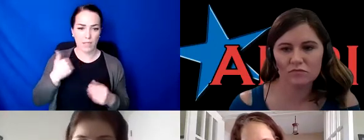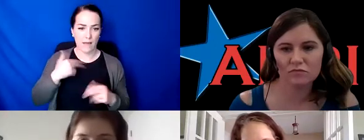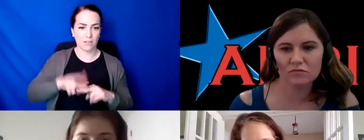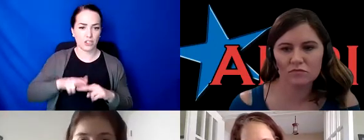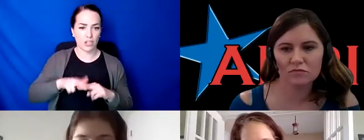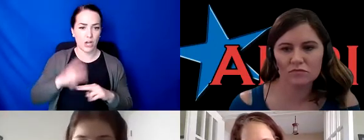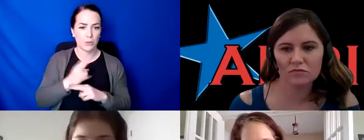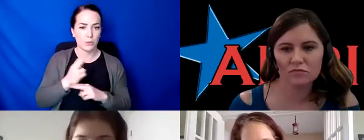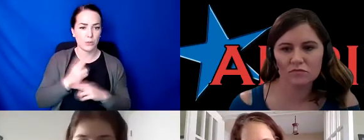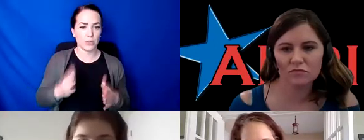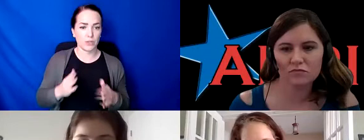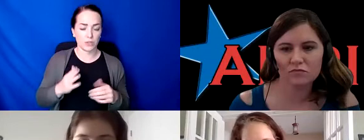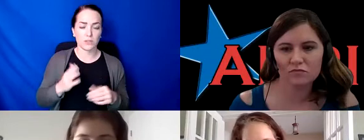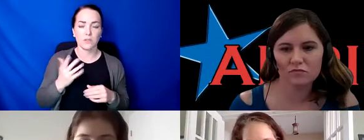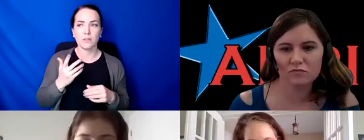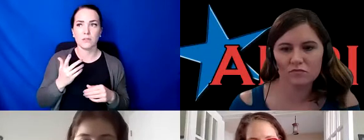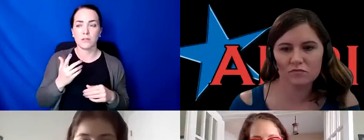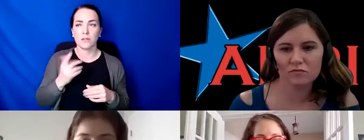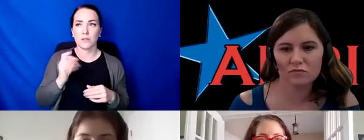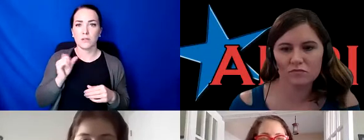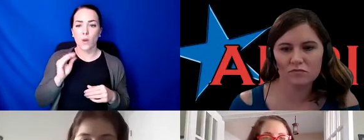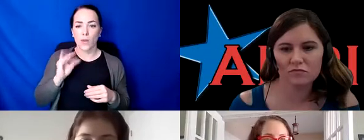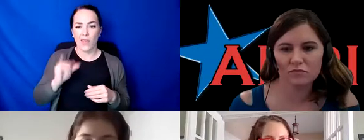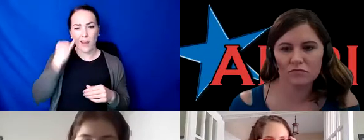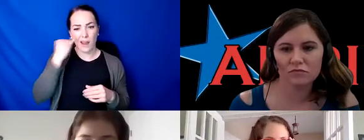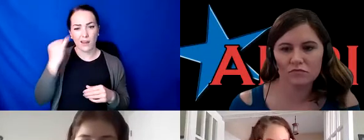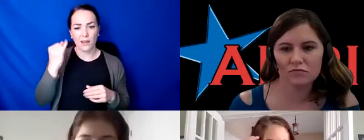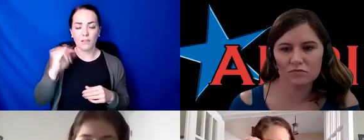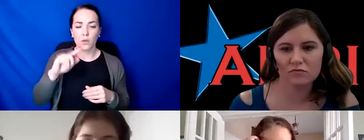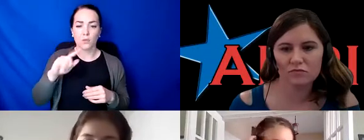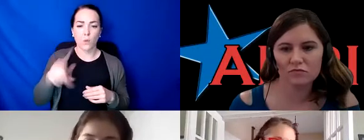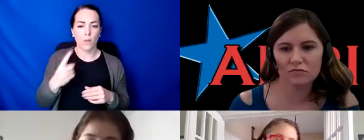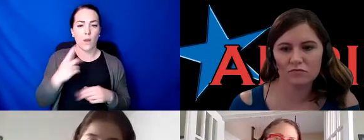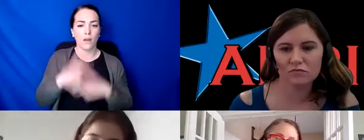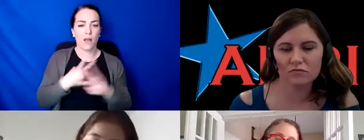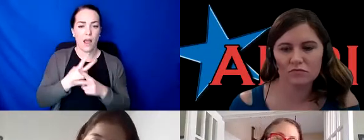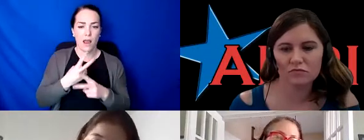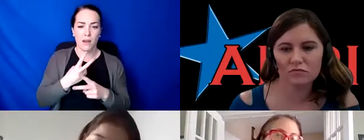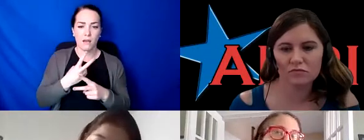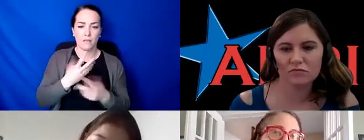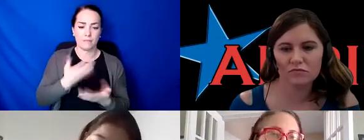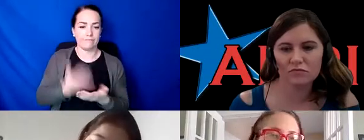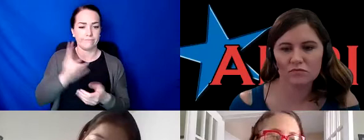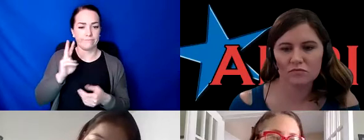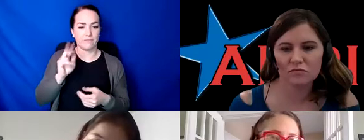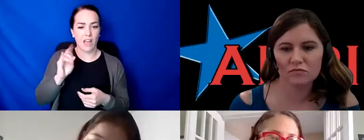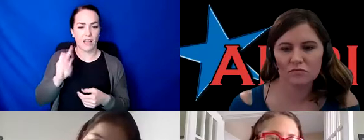like, oh, there's this idea of there's only one kind of valid disability or one look for